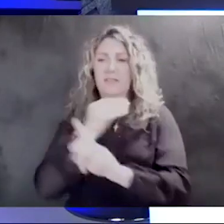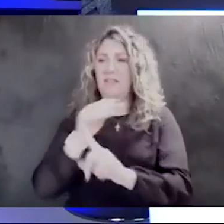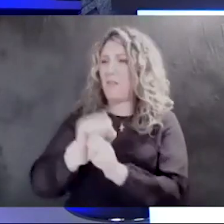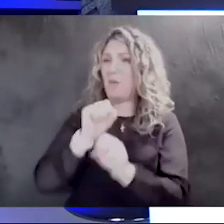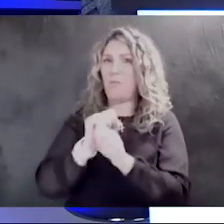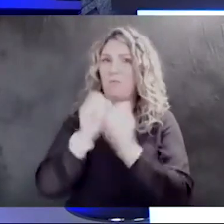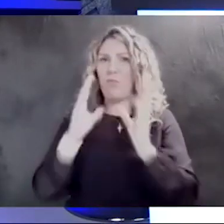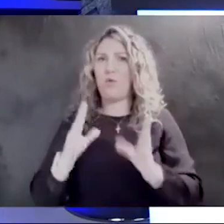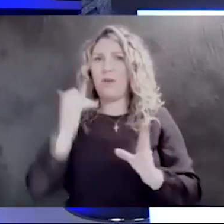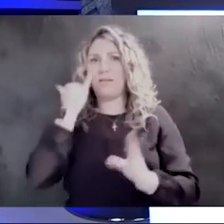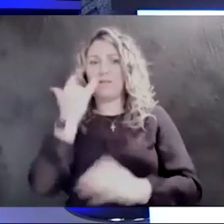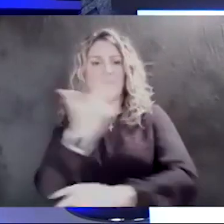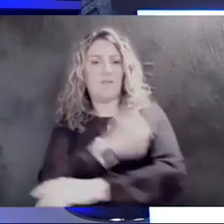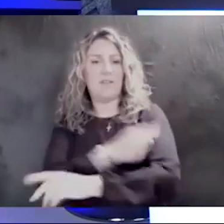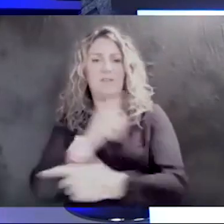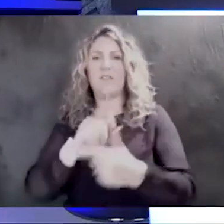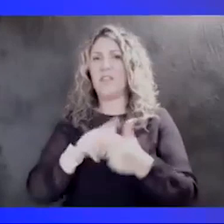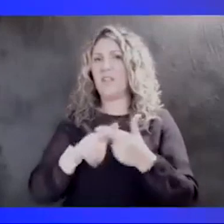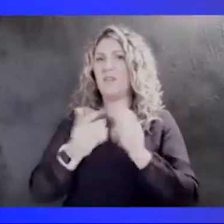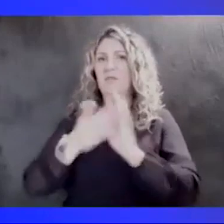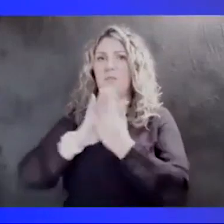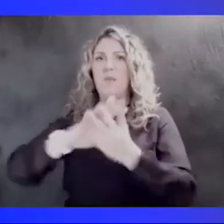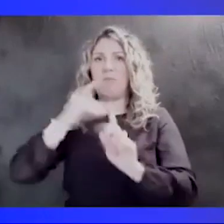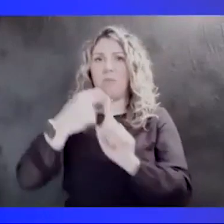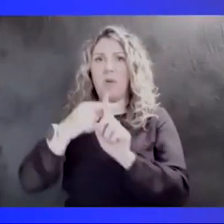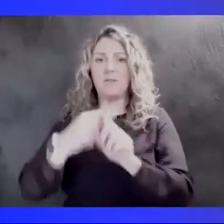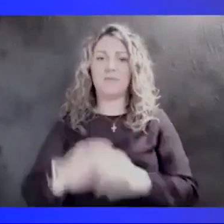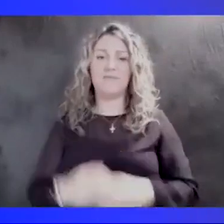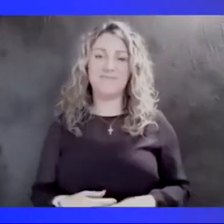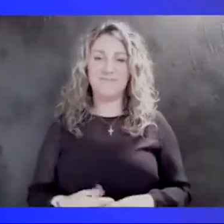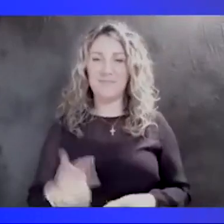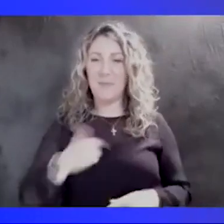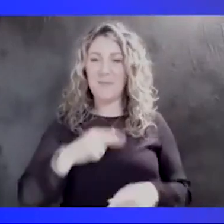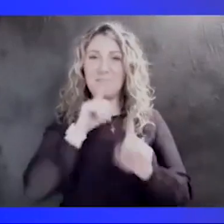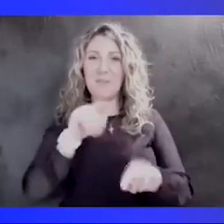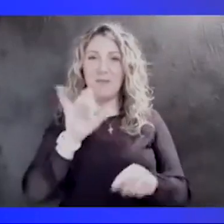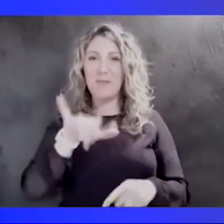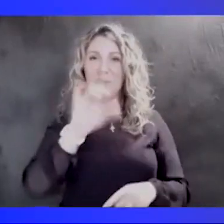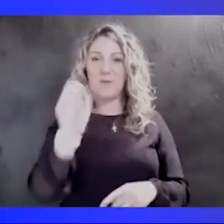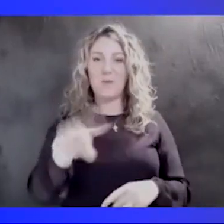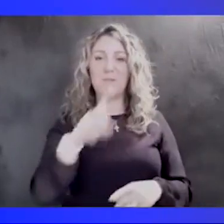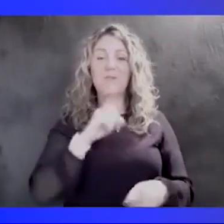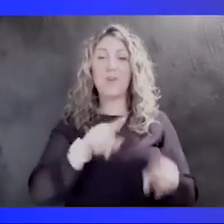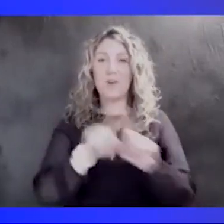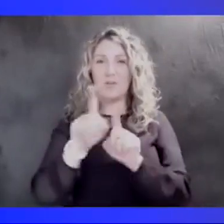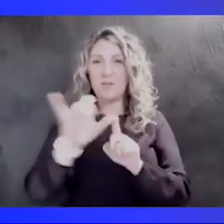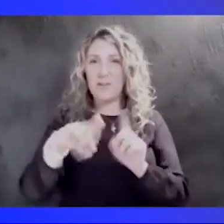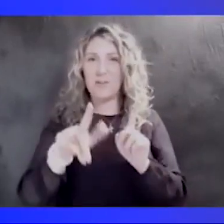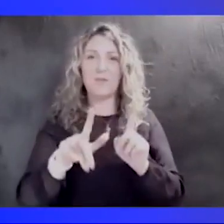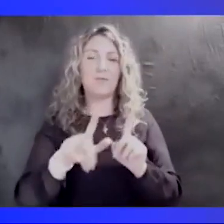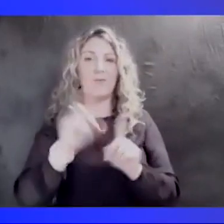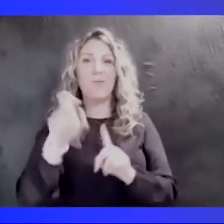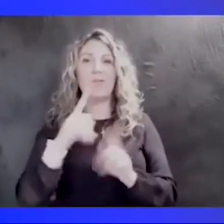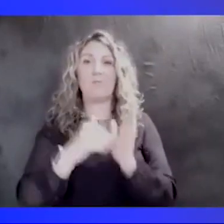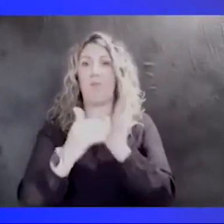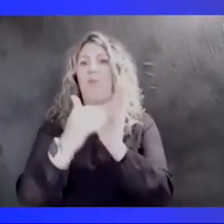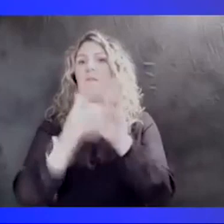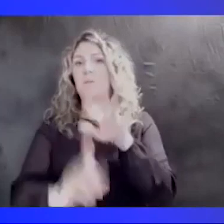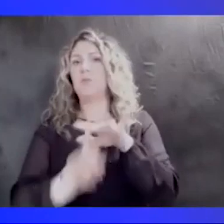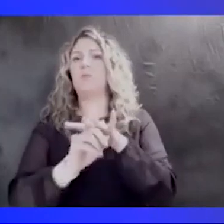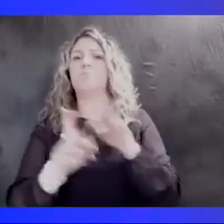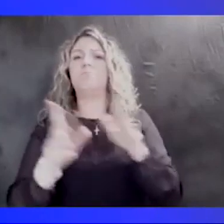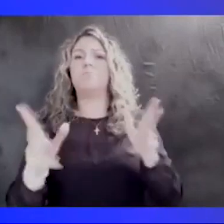vaccinated and they become positive? Yeah, and I'm going to answer that question. We get this question quite a bit as to which cases are